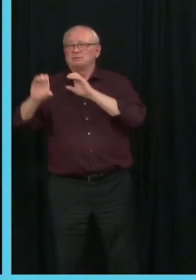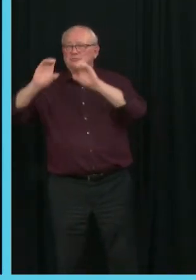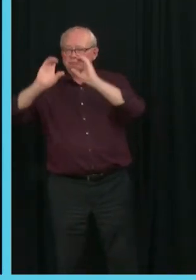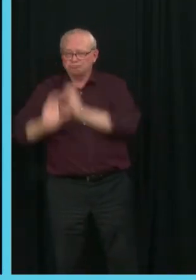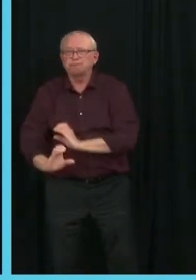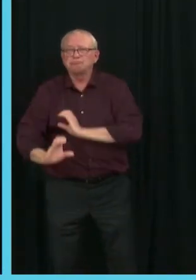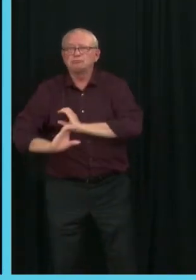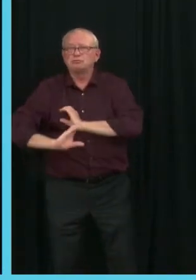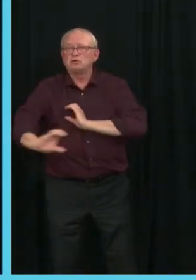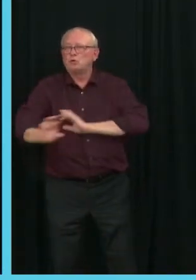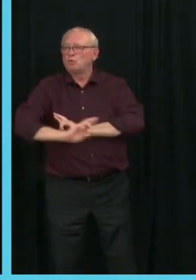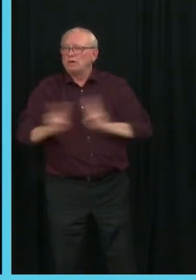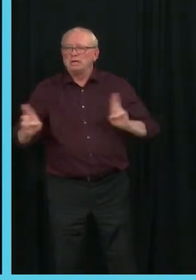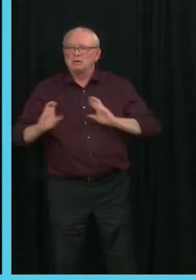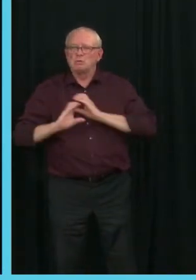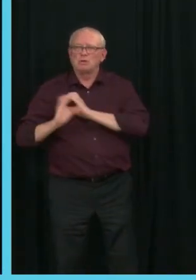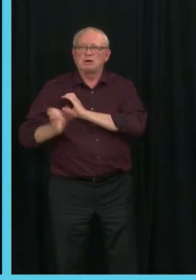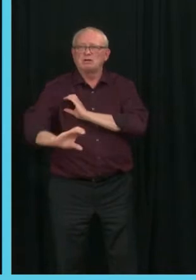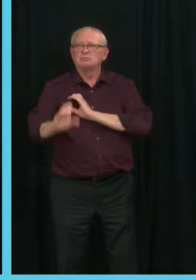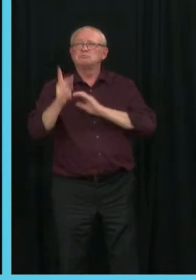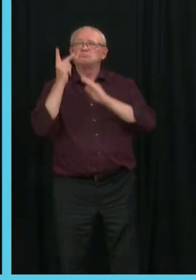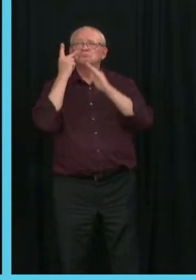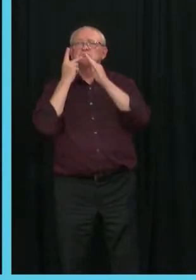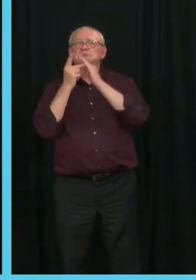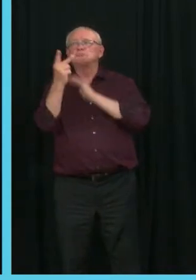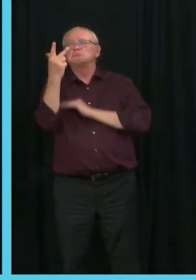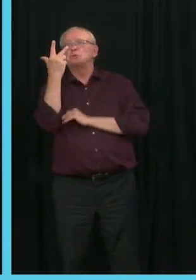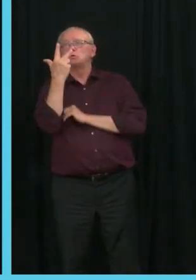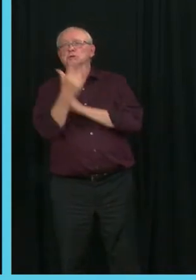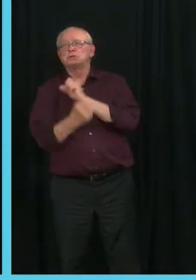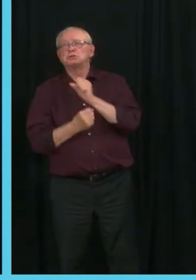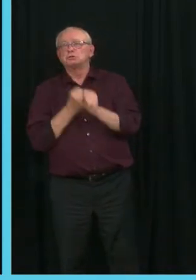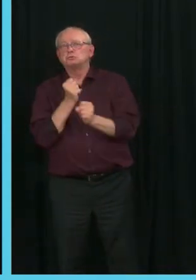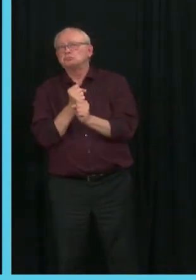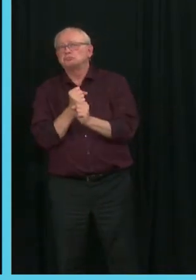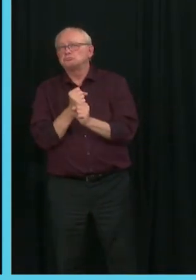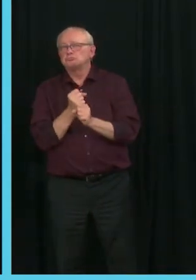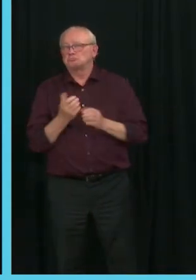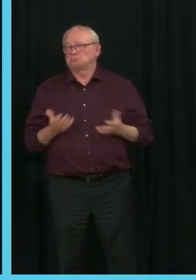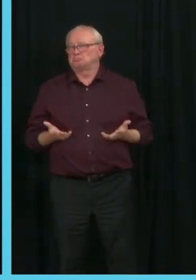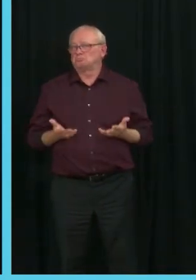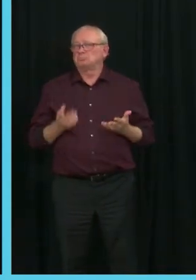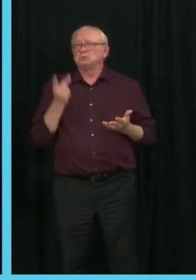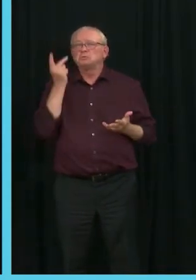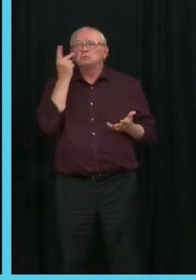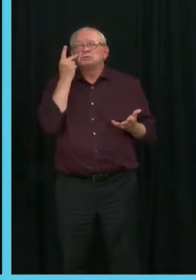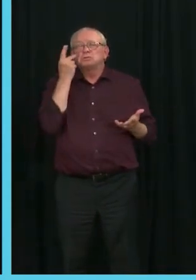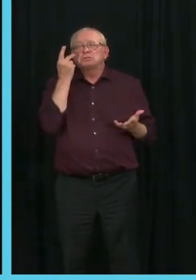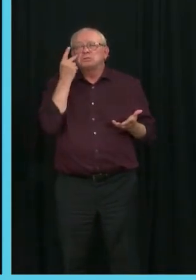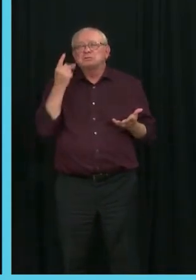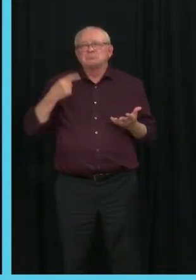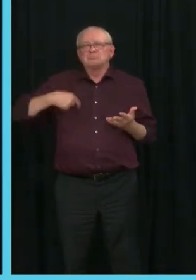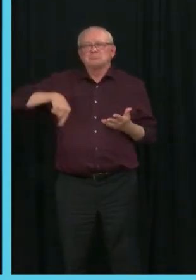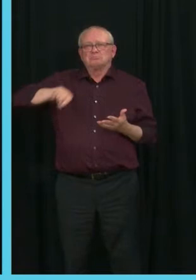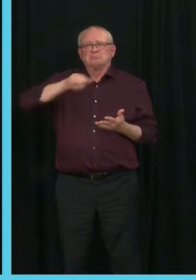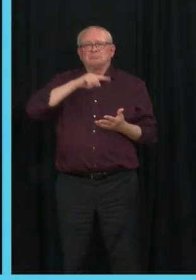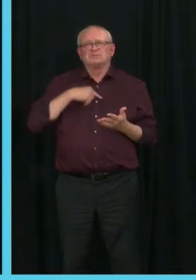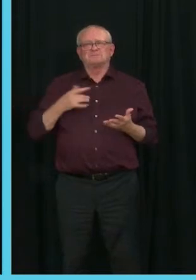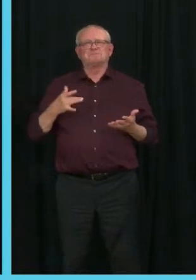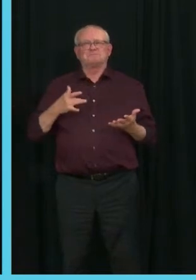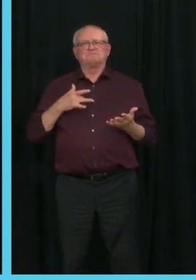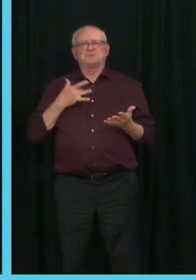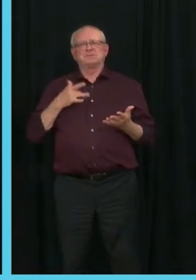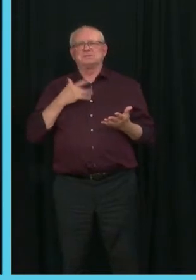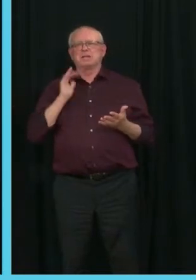happen in 3 years. And finally, Andrew, we are confident that we'll be able to reclaim our investment or